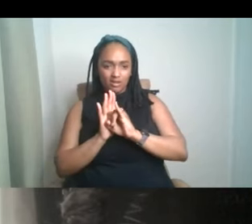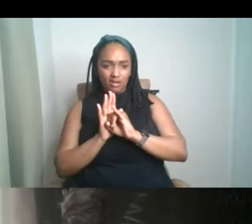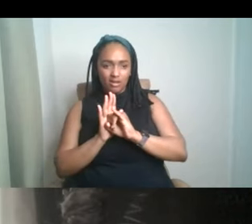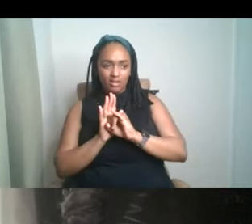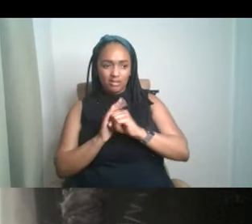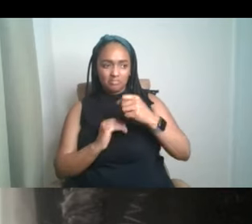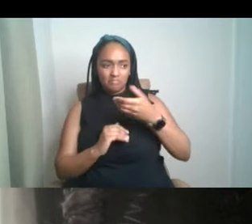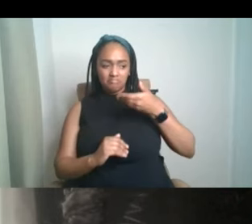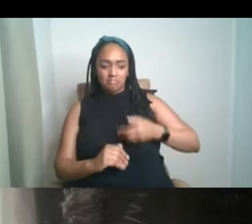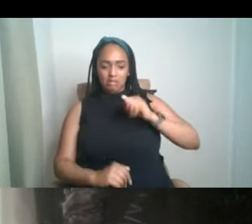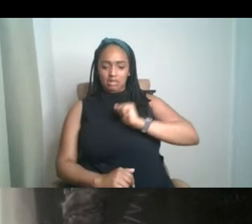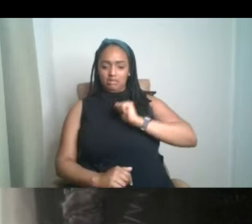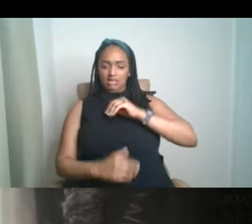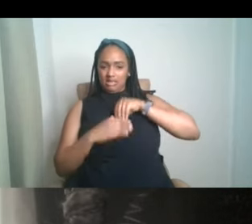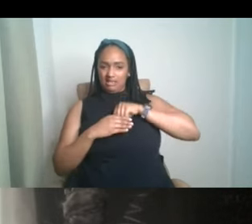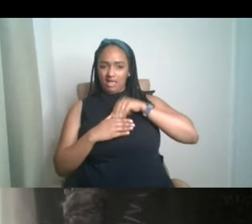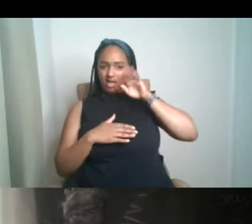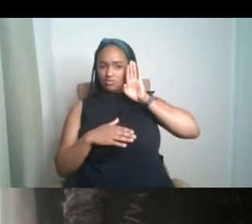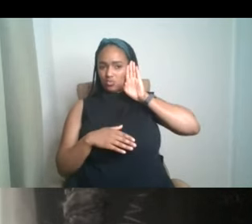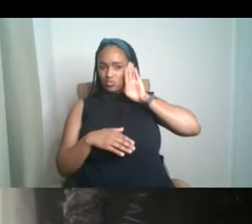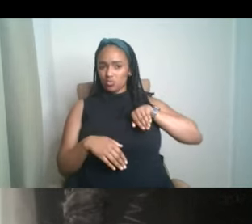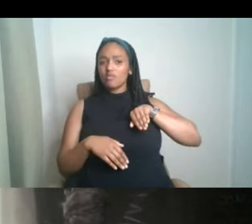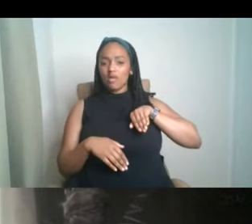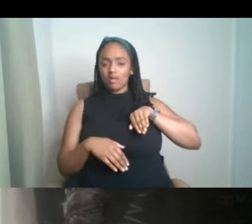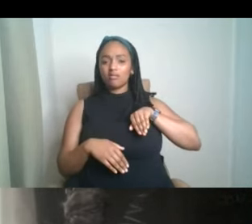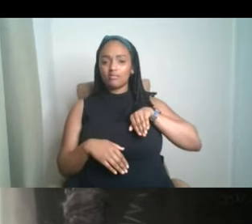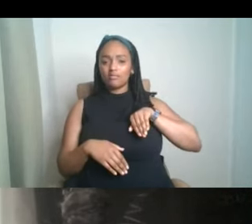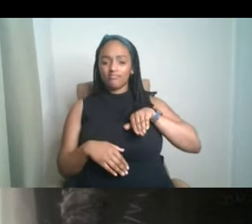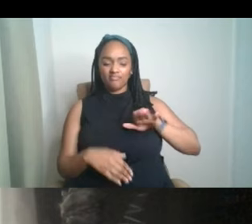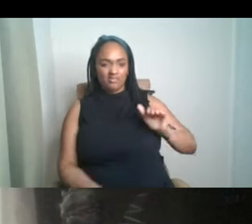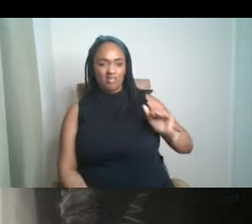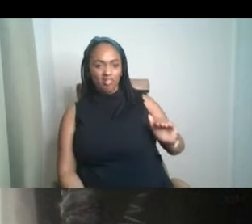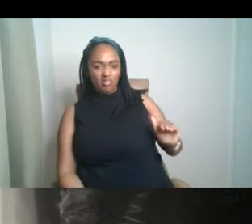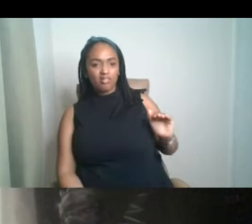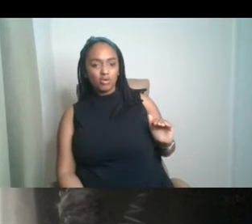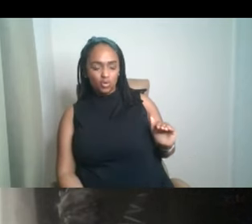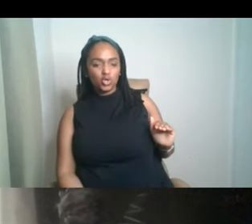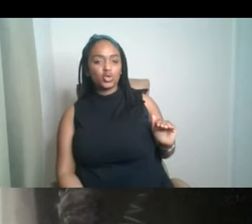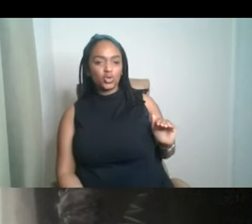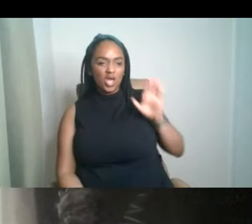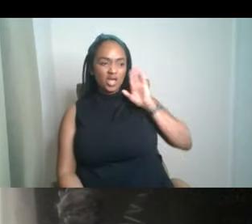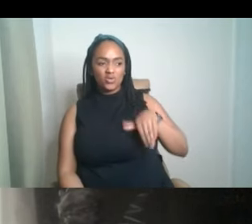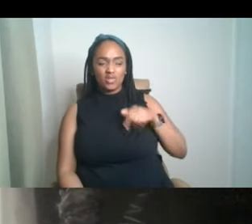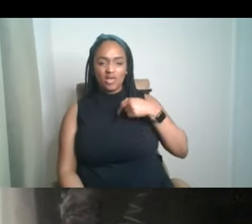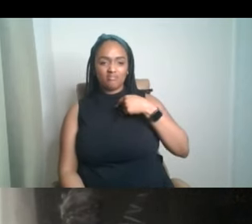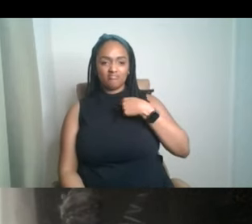was, because I always knew since I was very little that I wasn't a cis female,